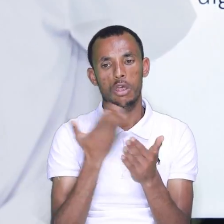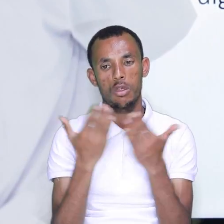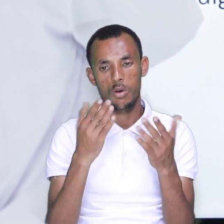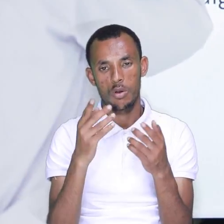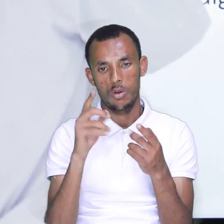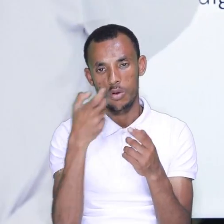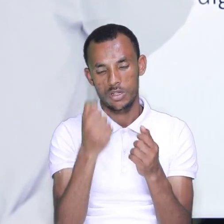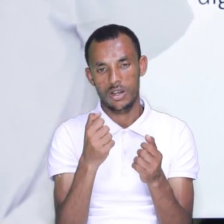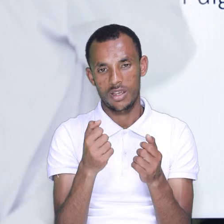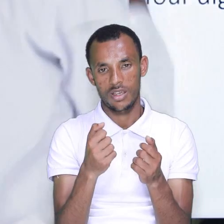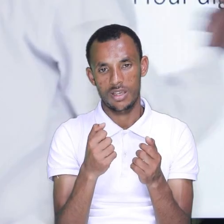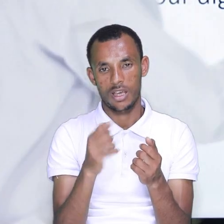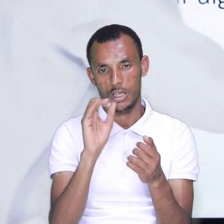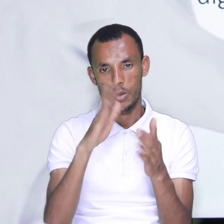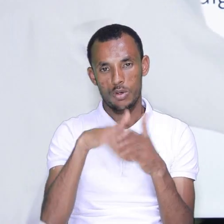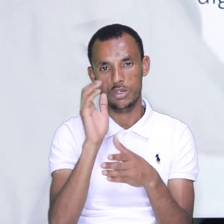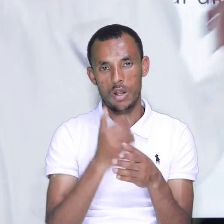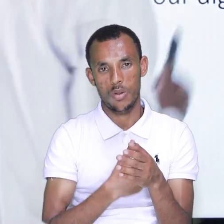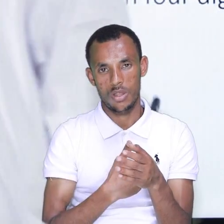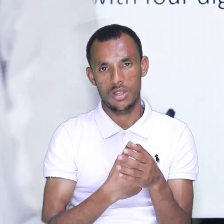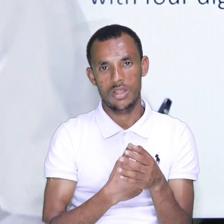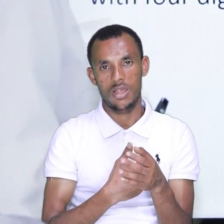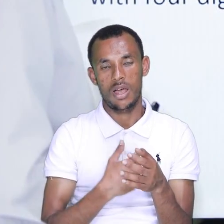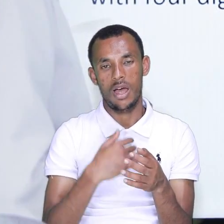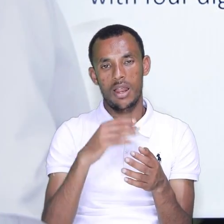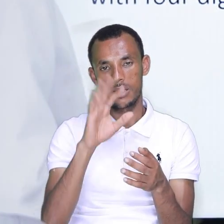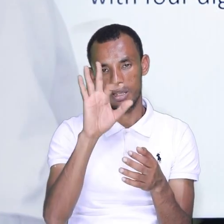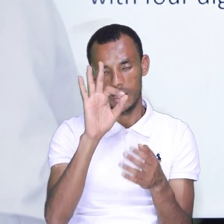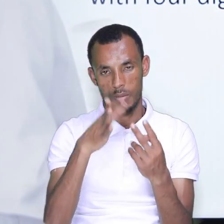You have to choose except 0. 9 possible choices.